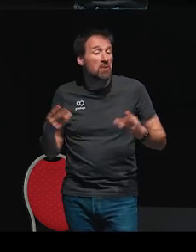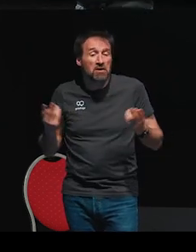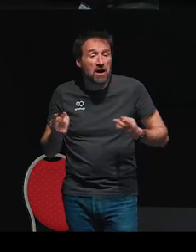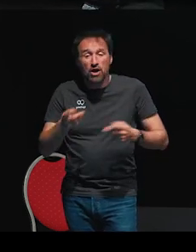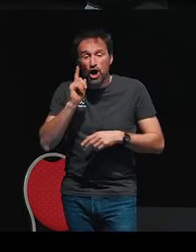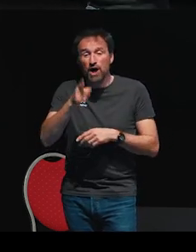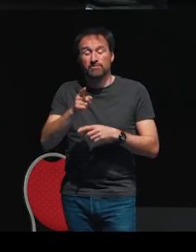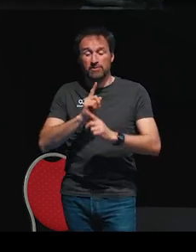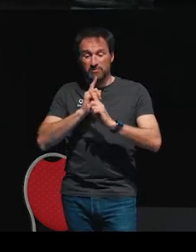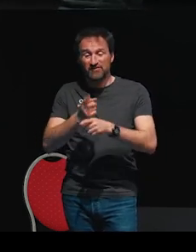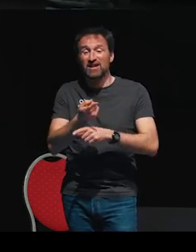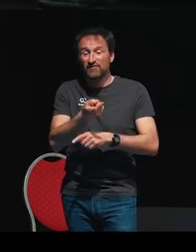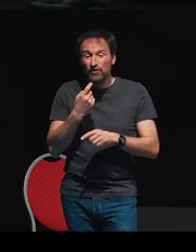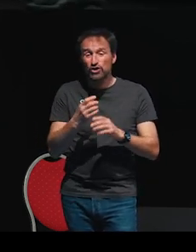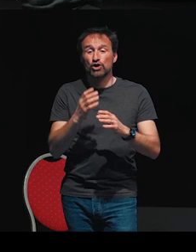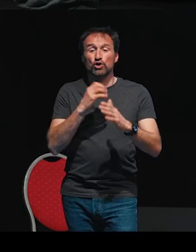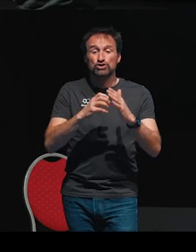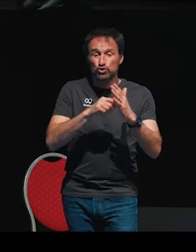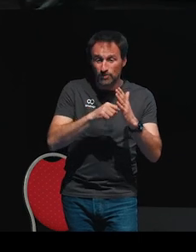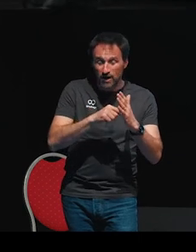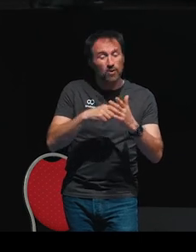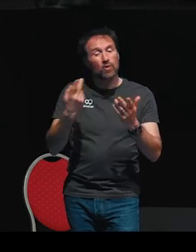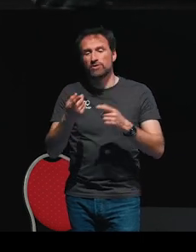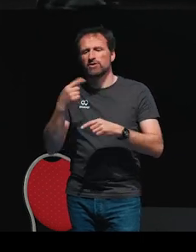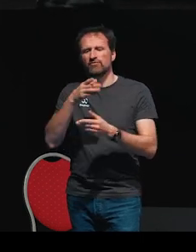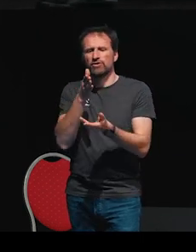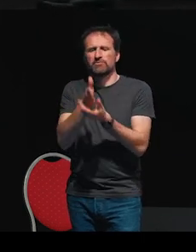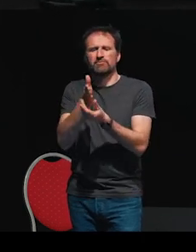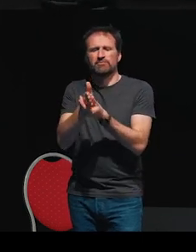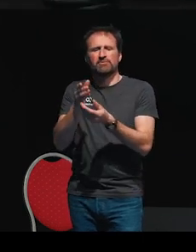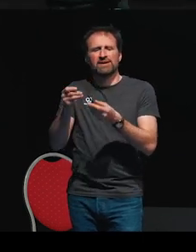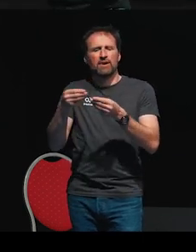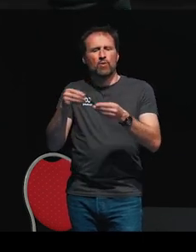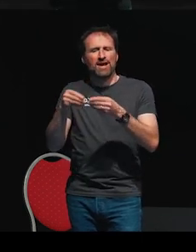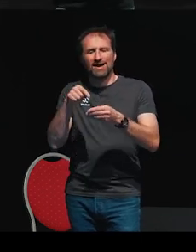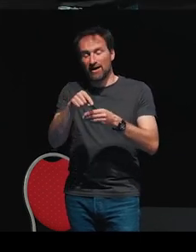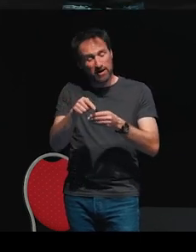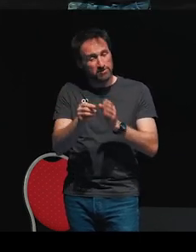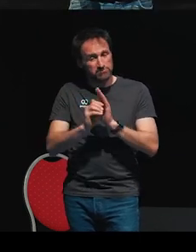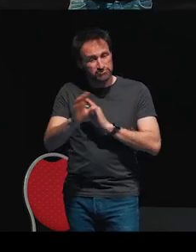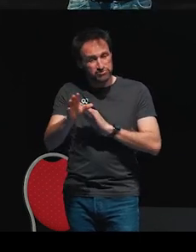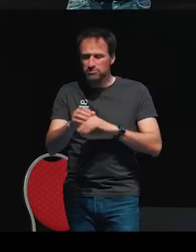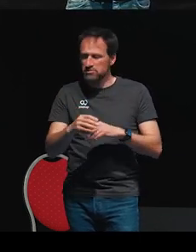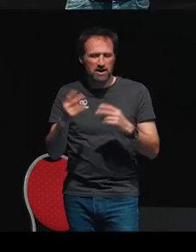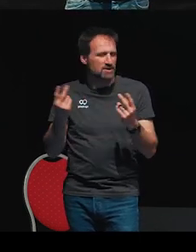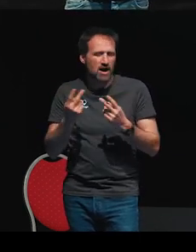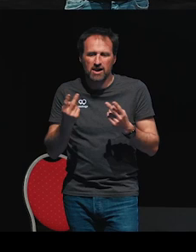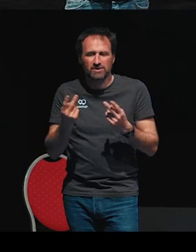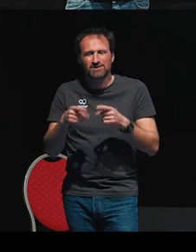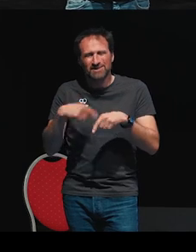the consumer or it is triggered by some middleware, you always send it to the same source.